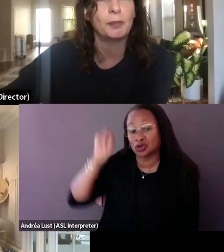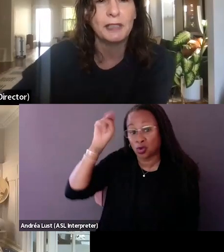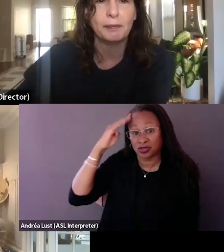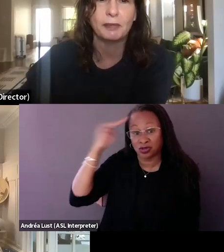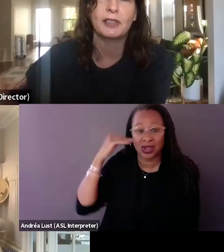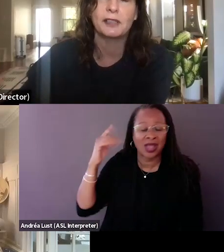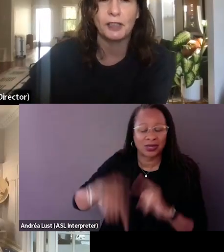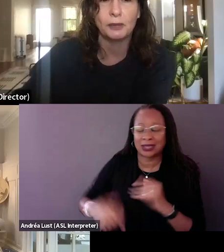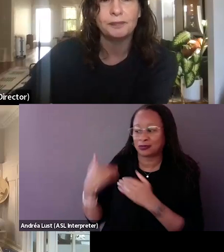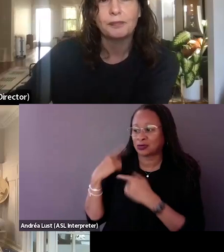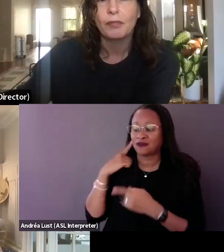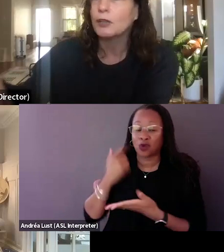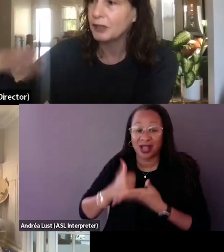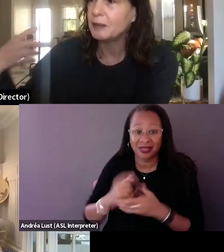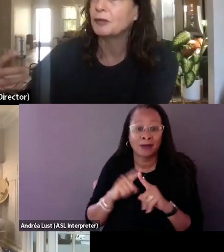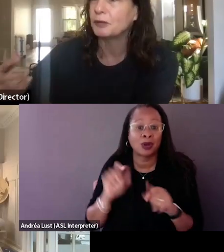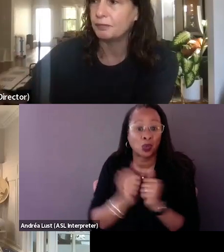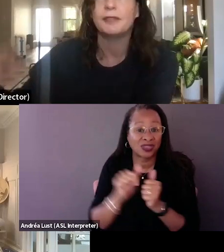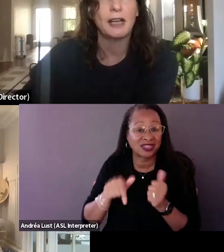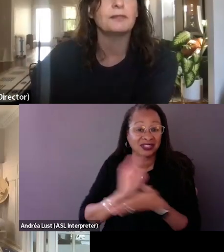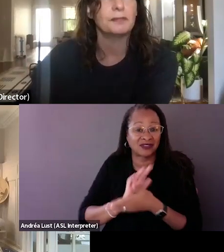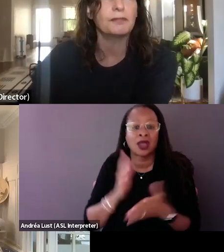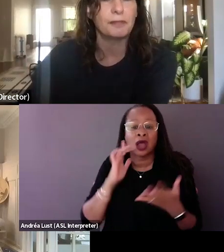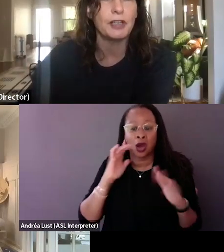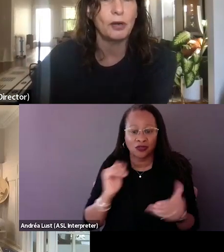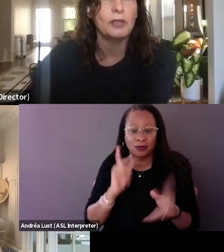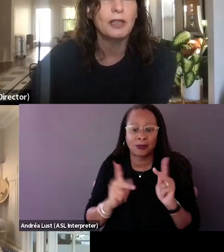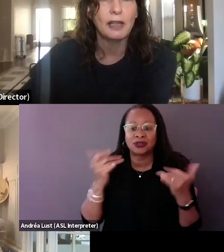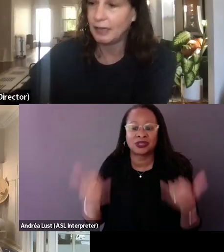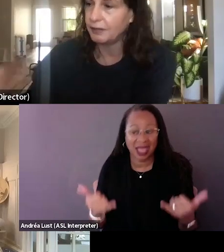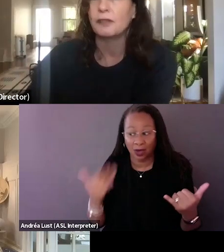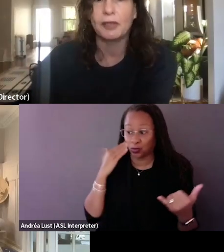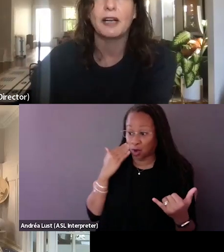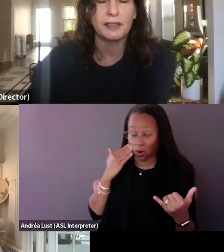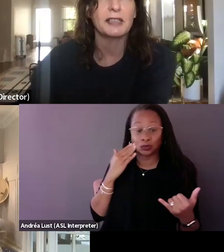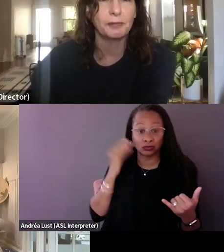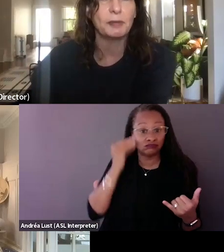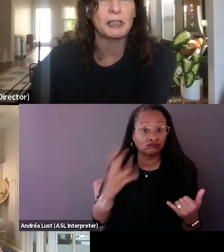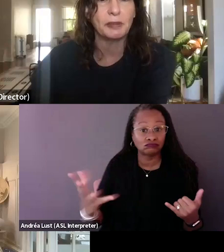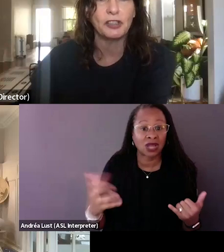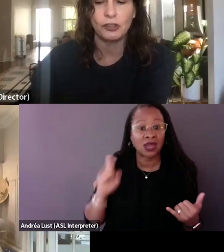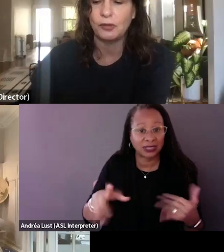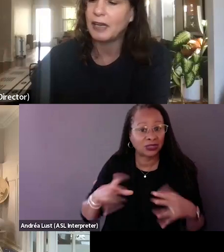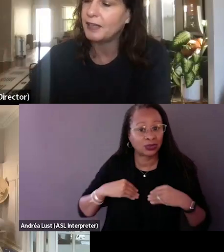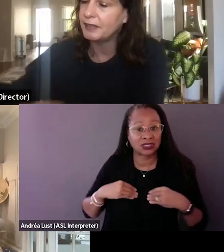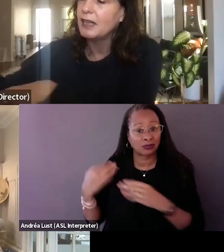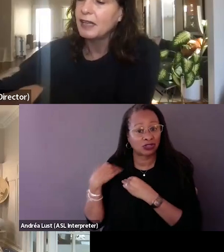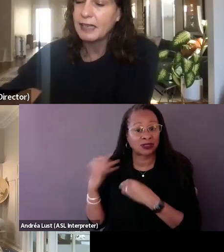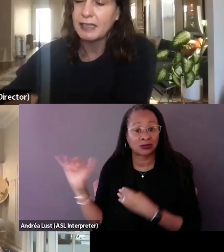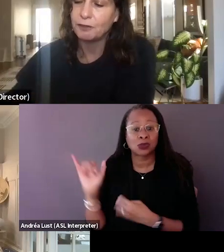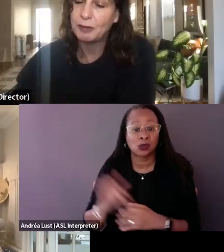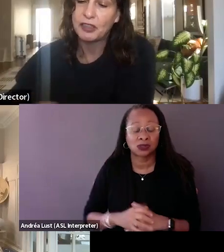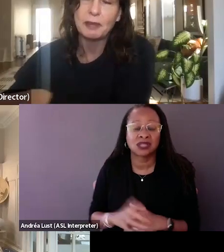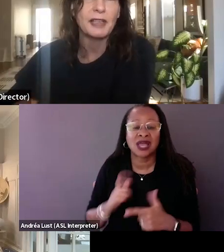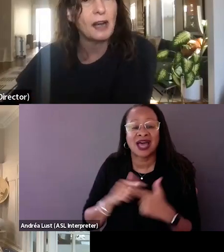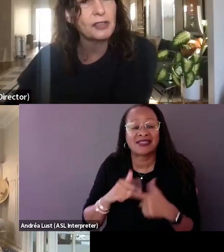responsible for helping them. But with this film, hopefully people now, we know, and we got to take some responsibility too. And then